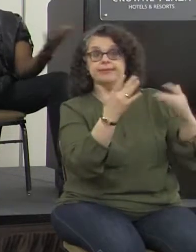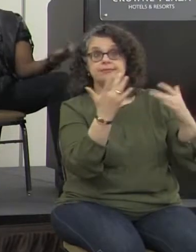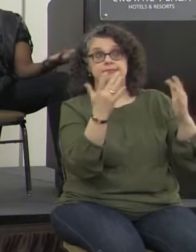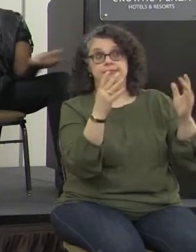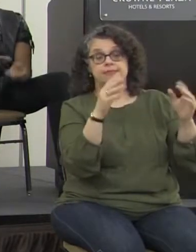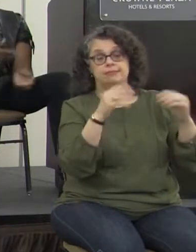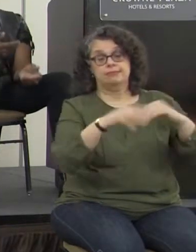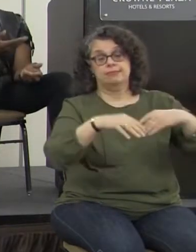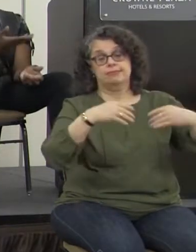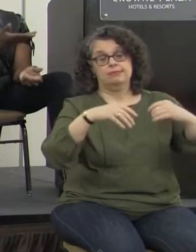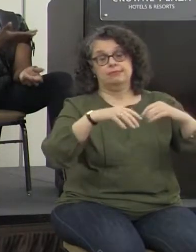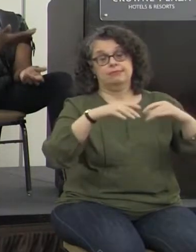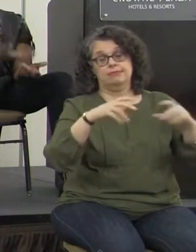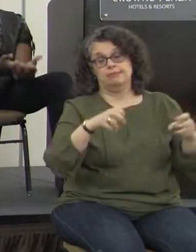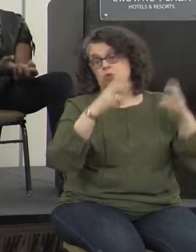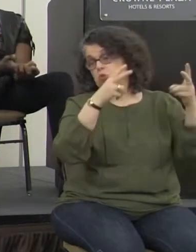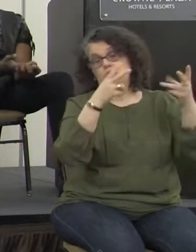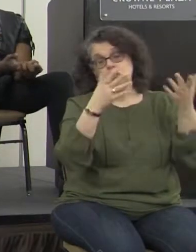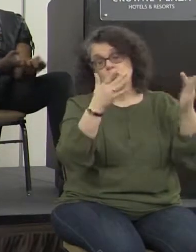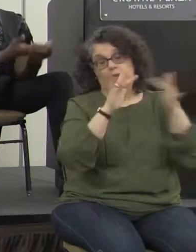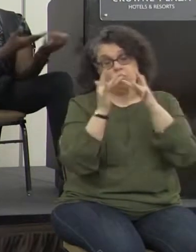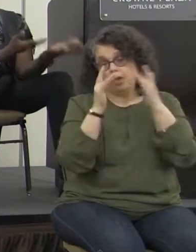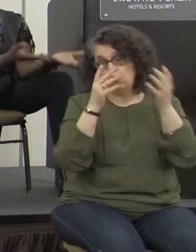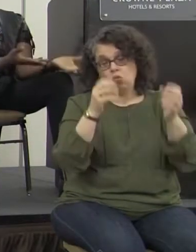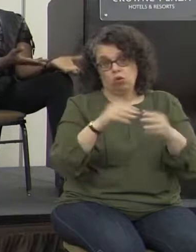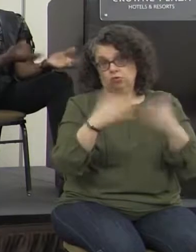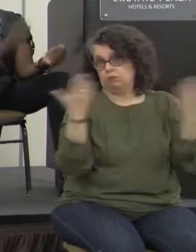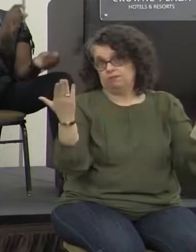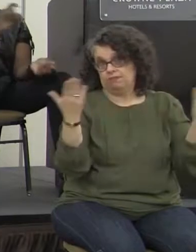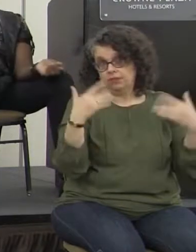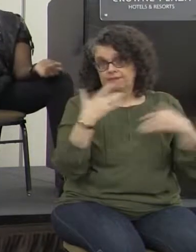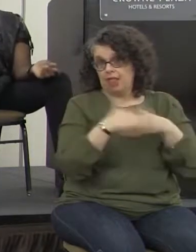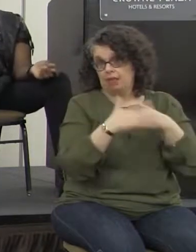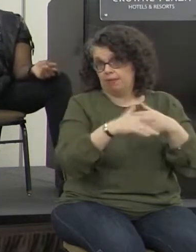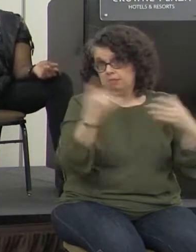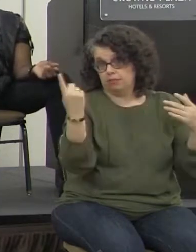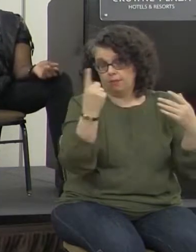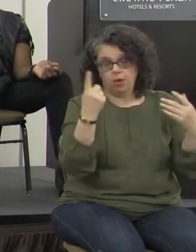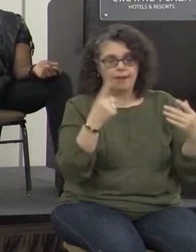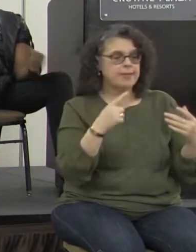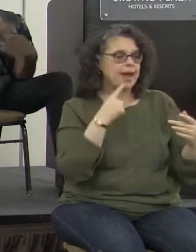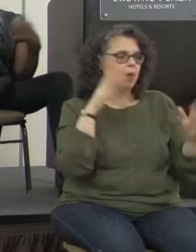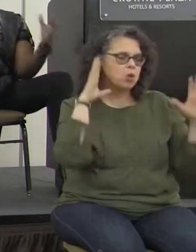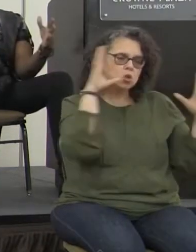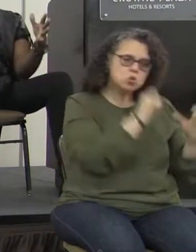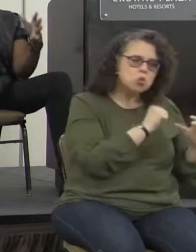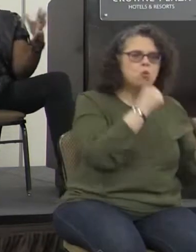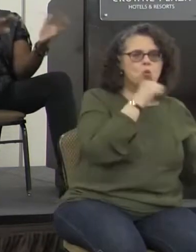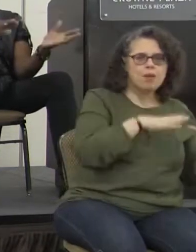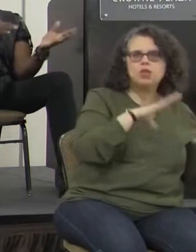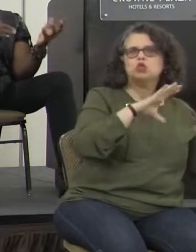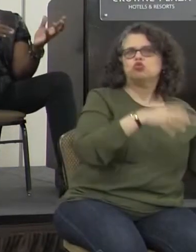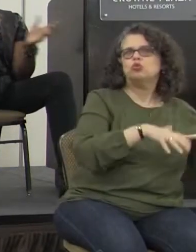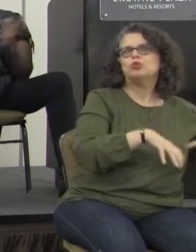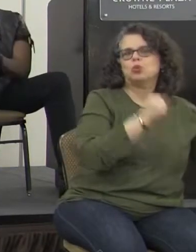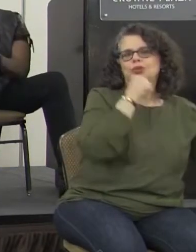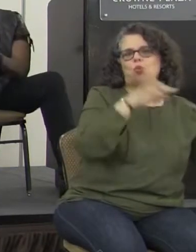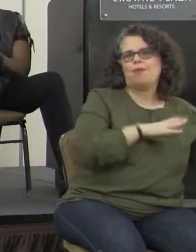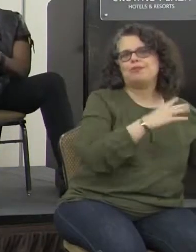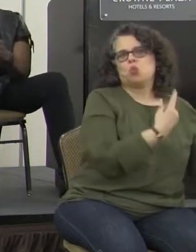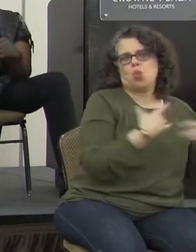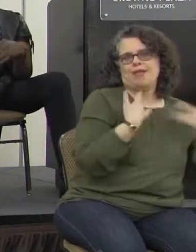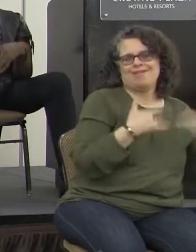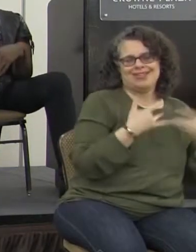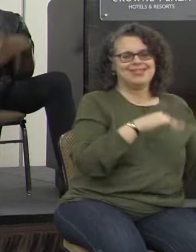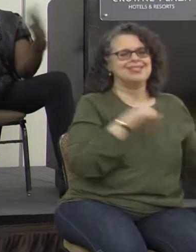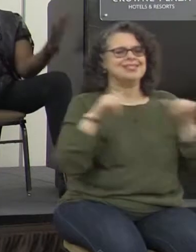marketing world, then I would assume it was for women unless it says something otherwise. And I think that's the same thing that goes on with our